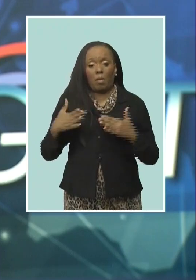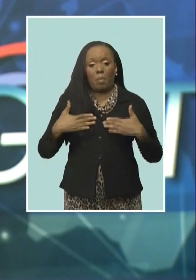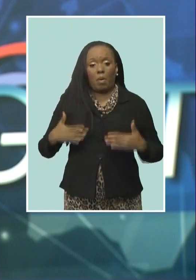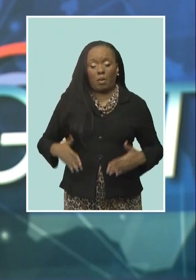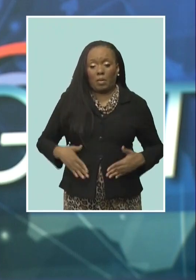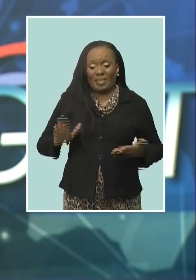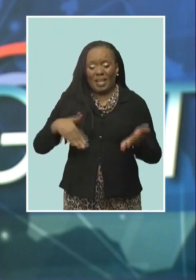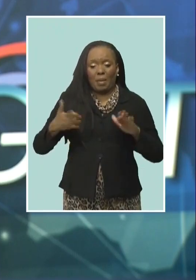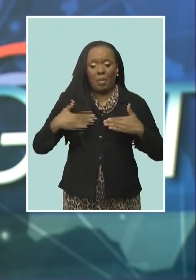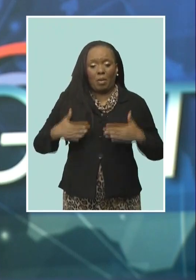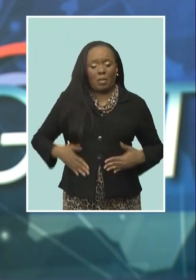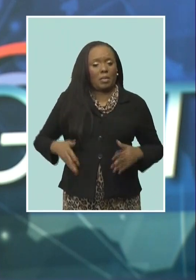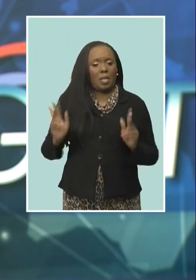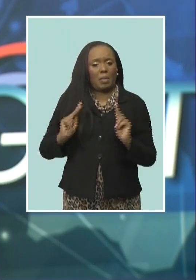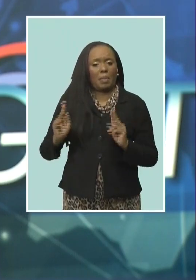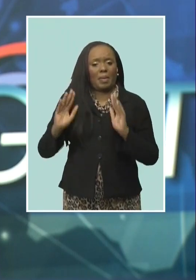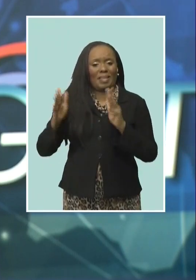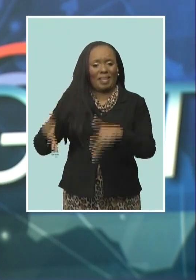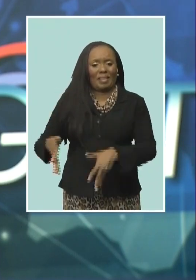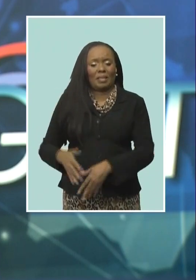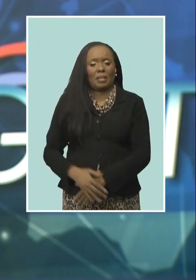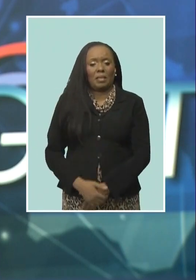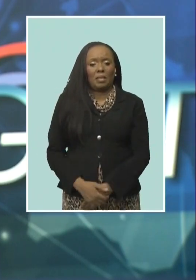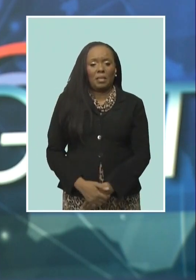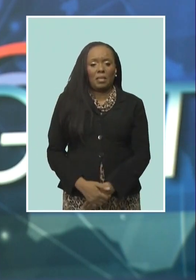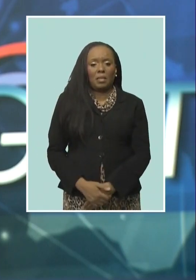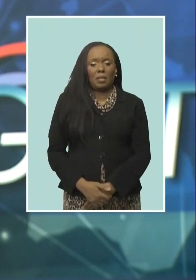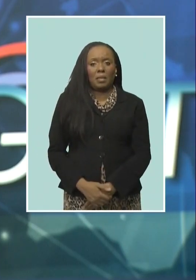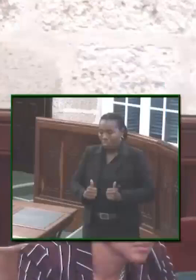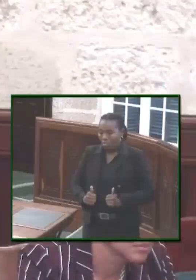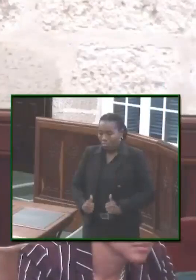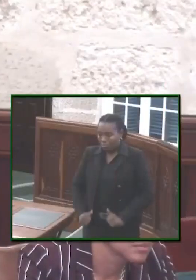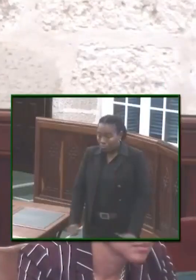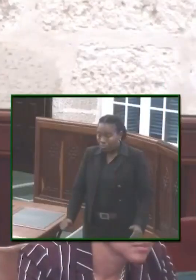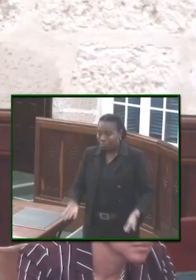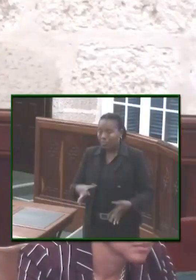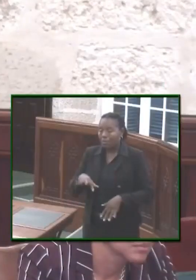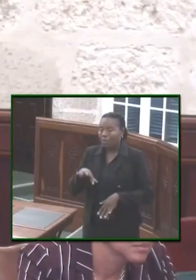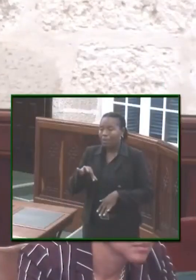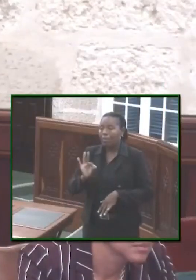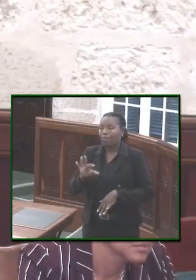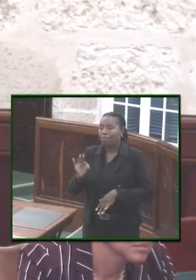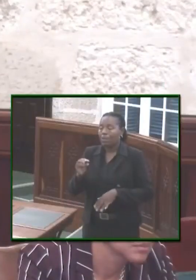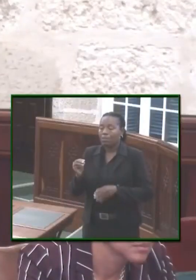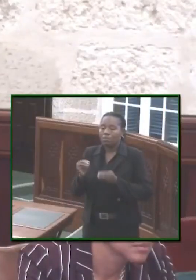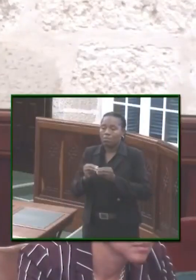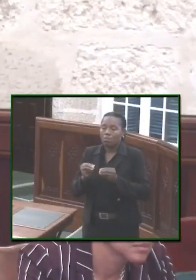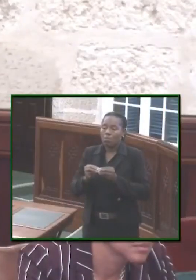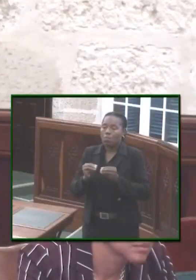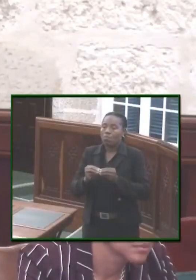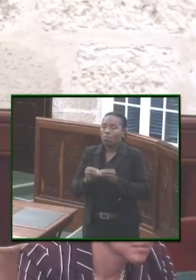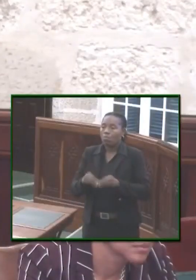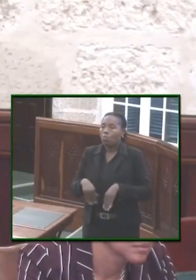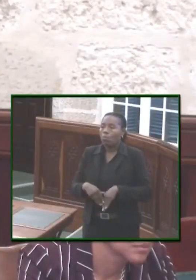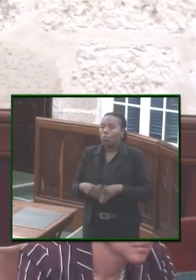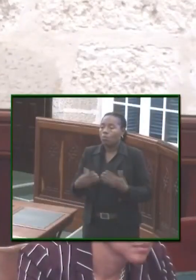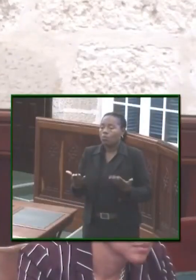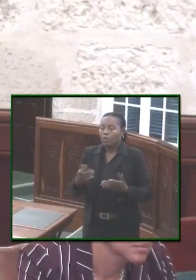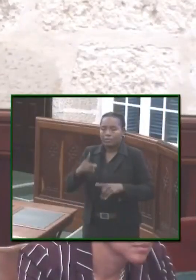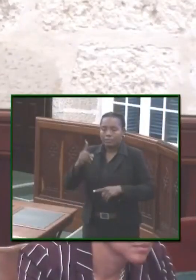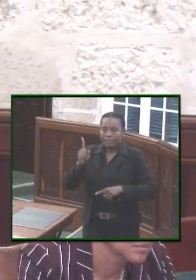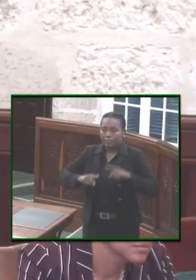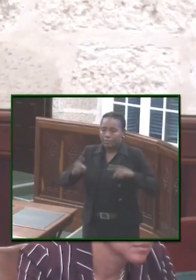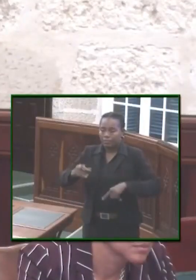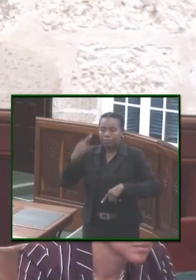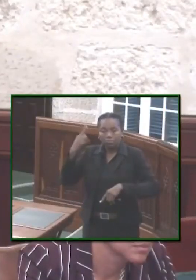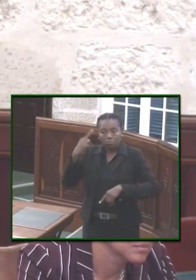was speaking during yesterday's sitting in the lower house. We are finding, Mr. Speaker, that more and more, for a variety of